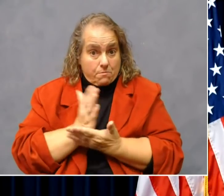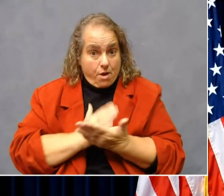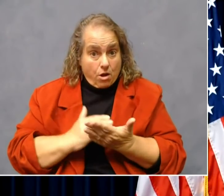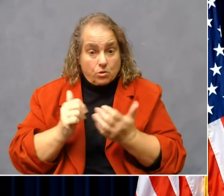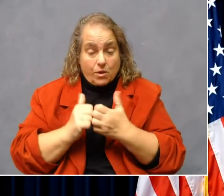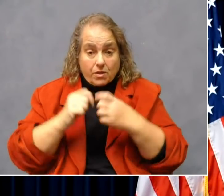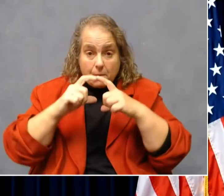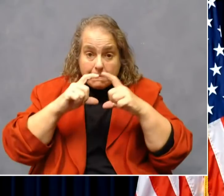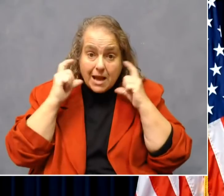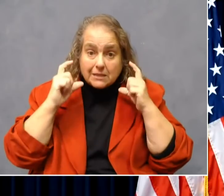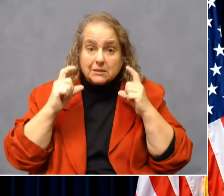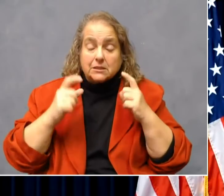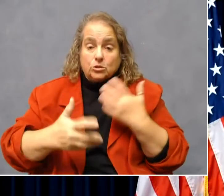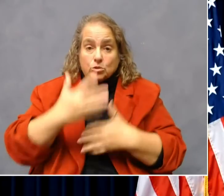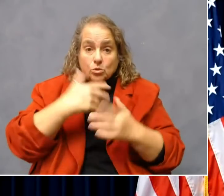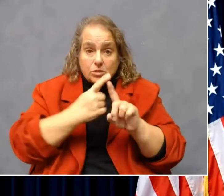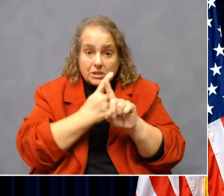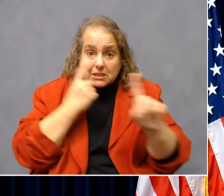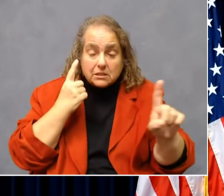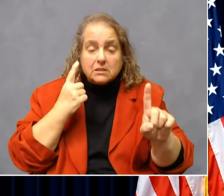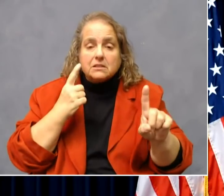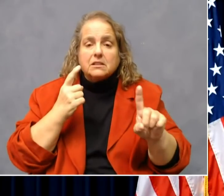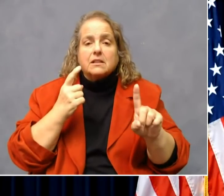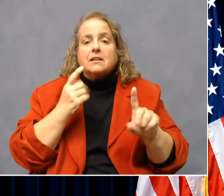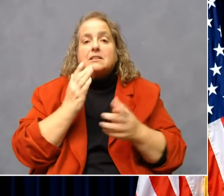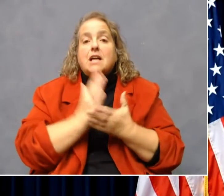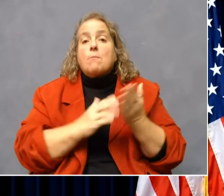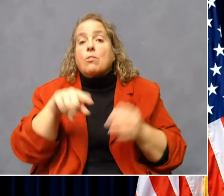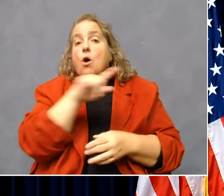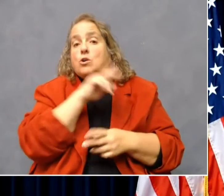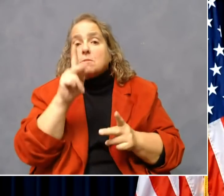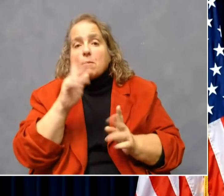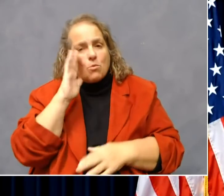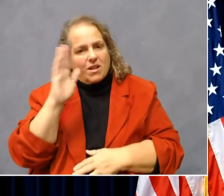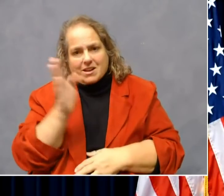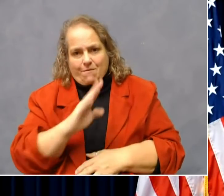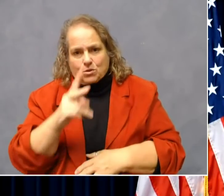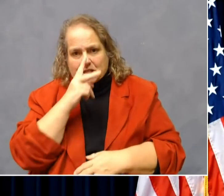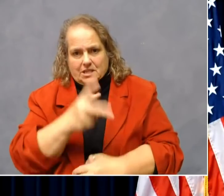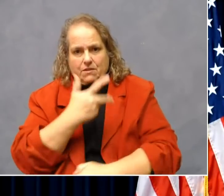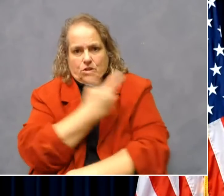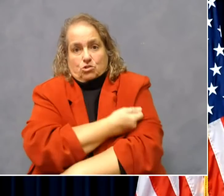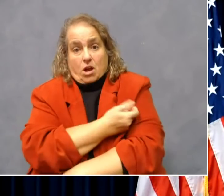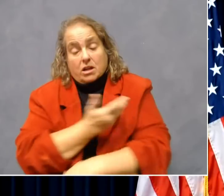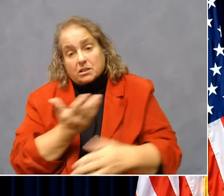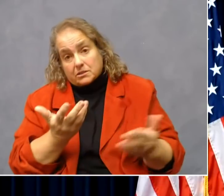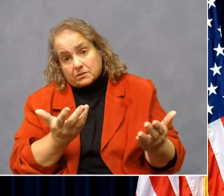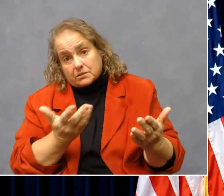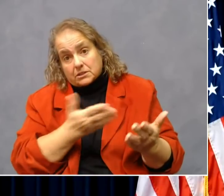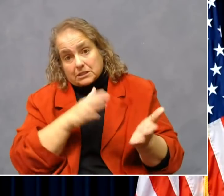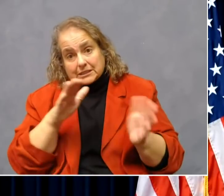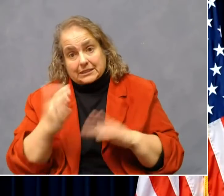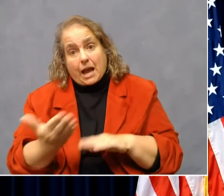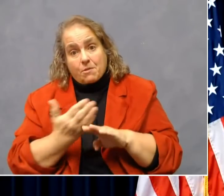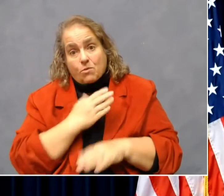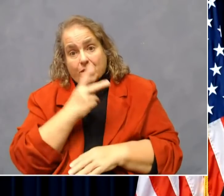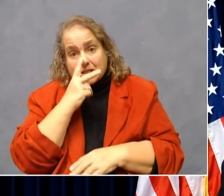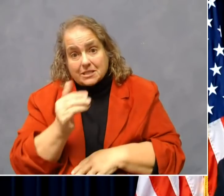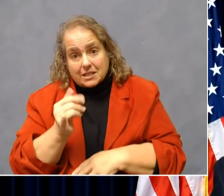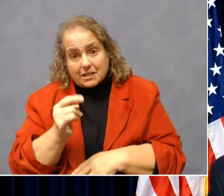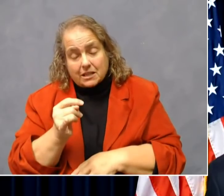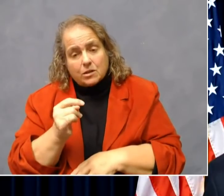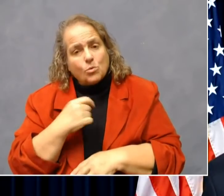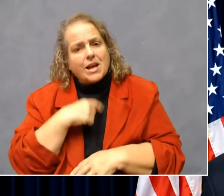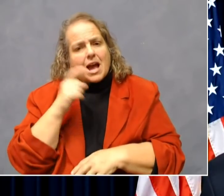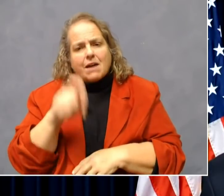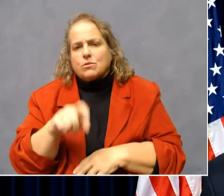of it. More than ever, what we do right now can save lives, especially of the most vulnerable. With that, we'll go to